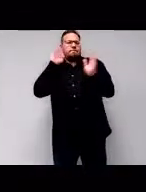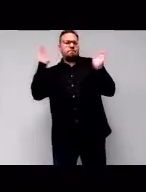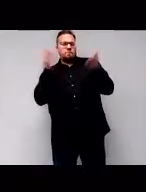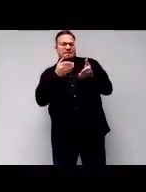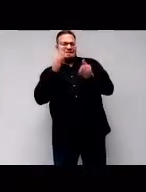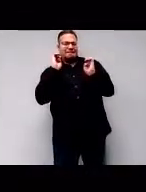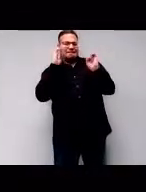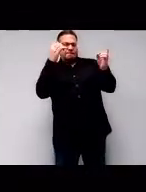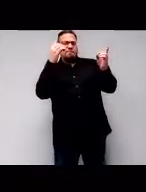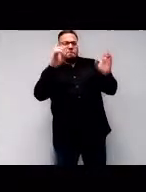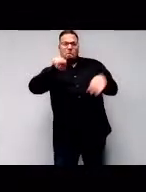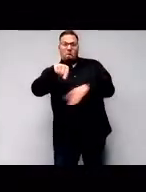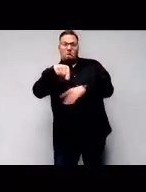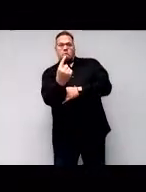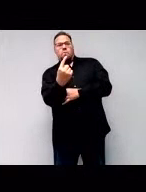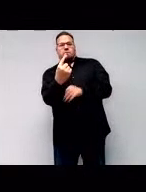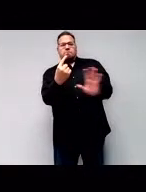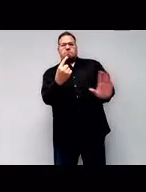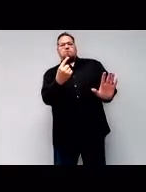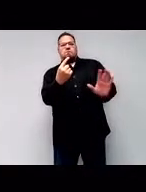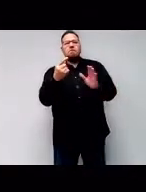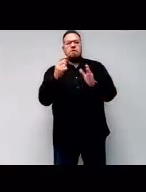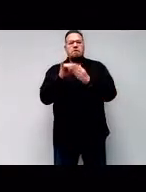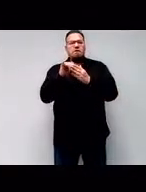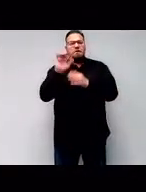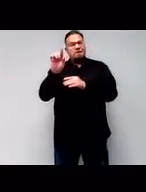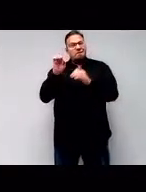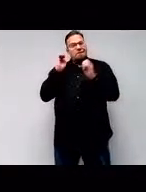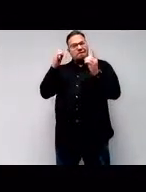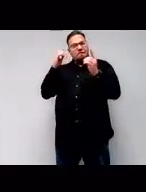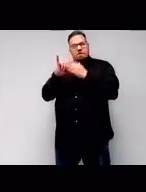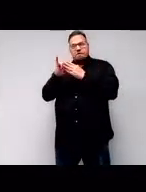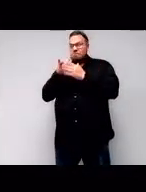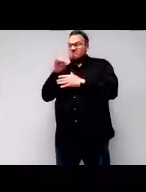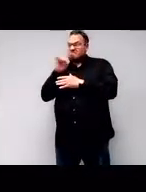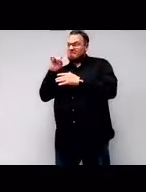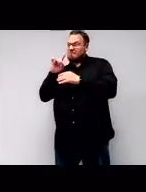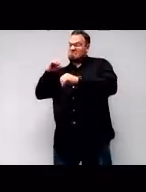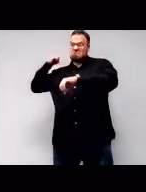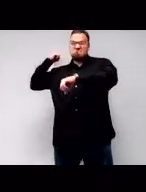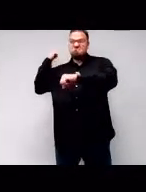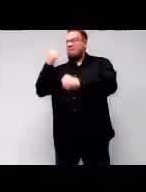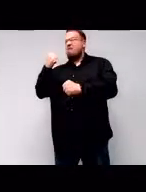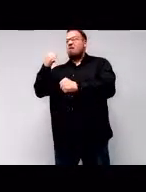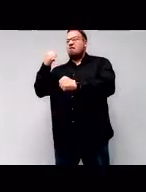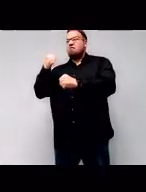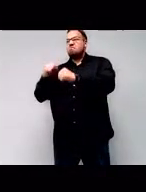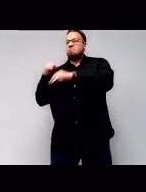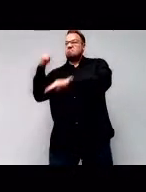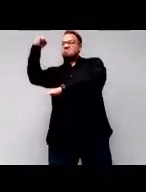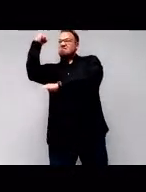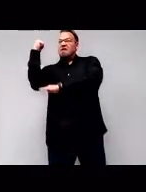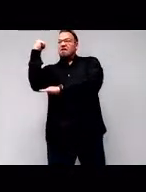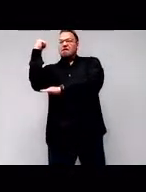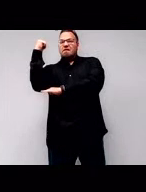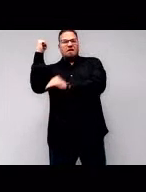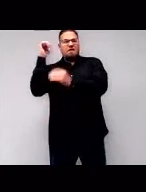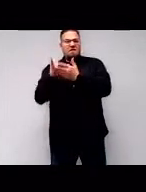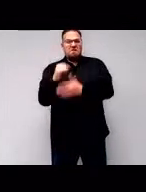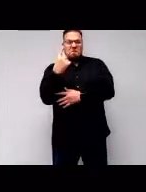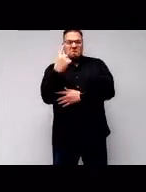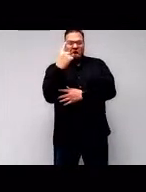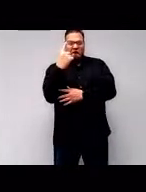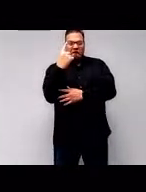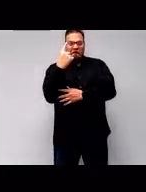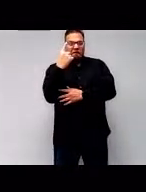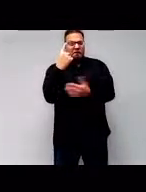solely on academics. And even if the academic pillar is really, really, really strong, that's still a single leg stool. That